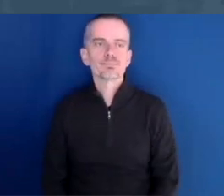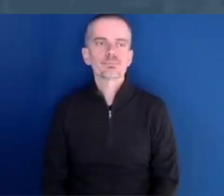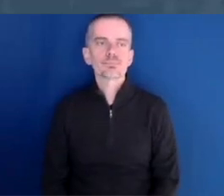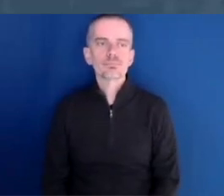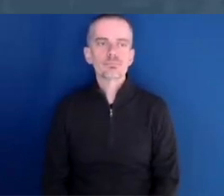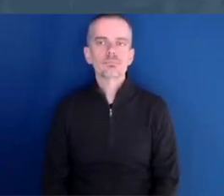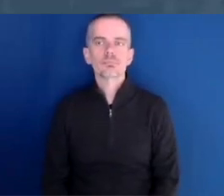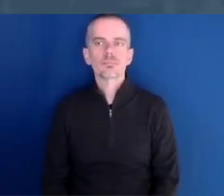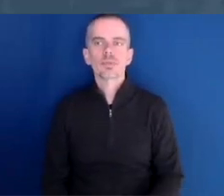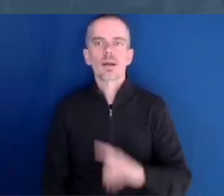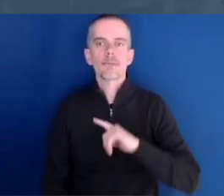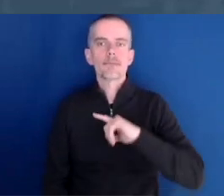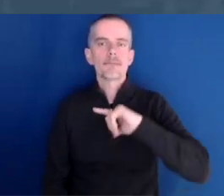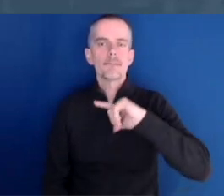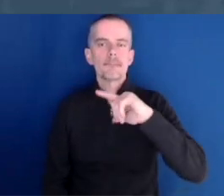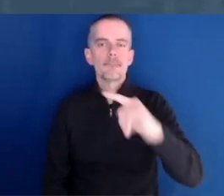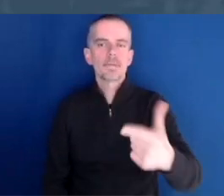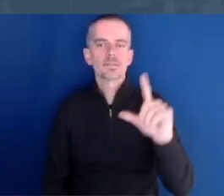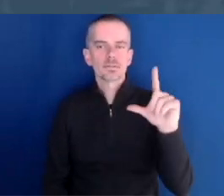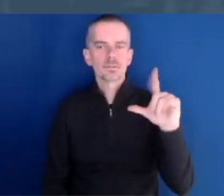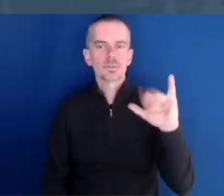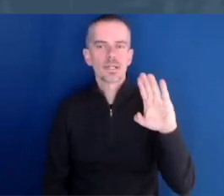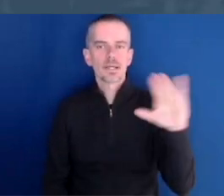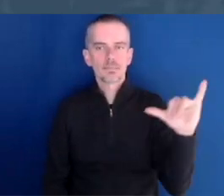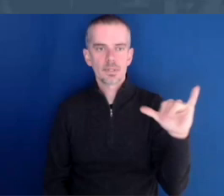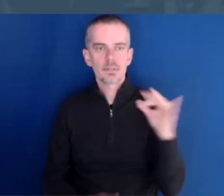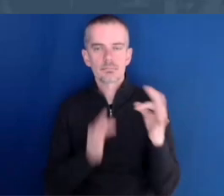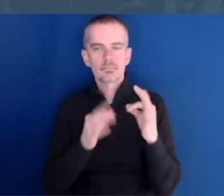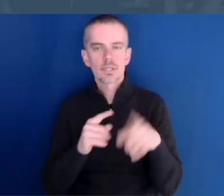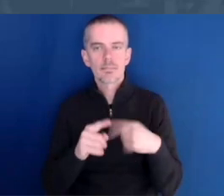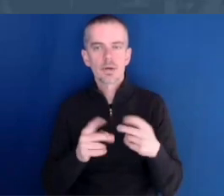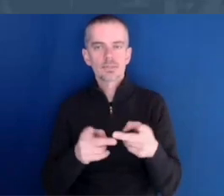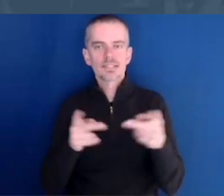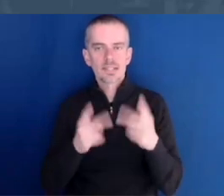Okay, I'm going to pass it over to Libby to discuss a bit about site visits.